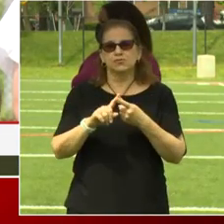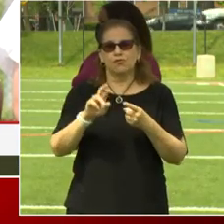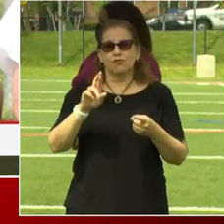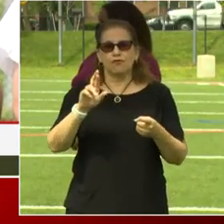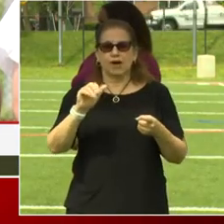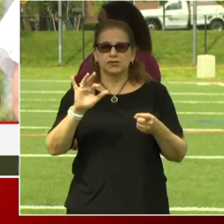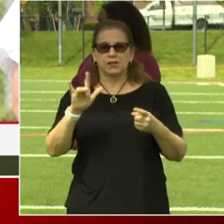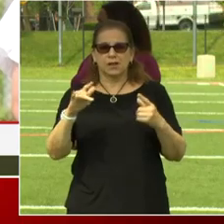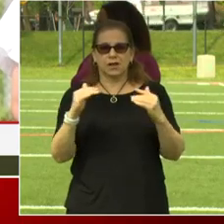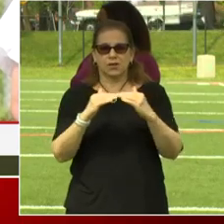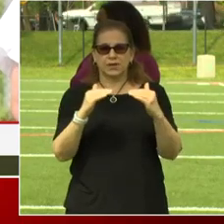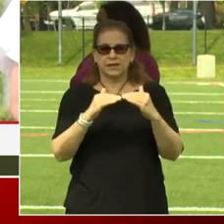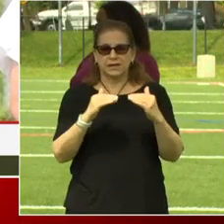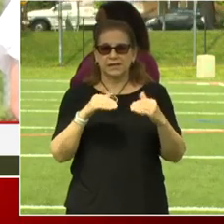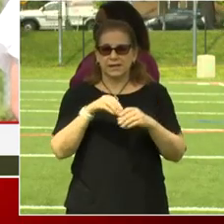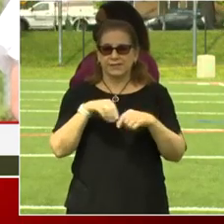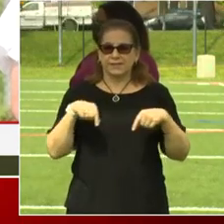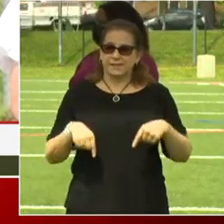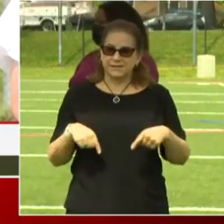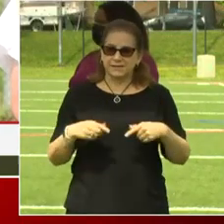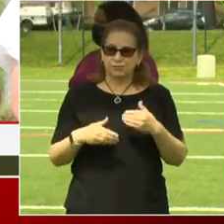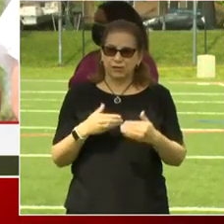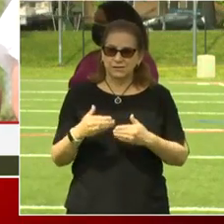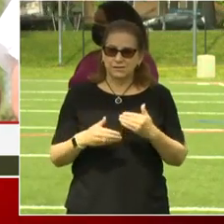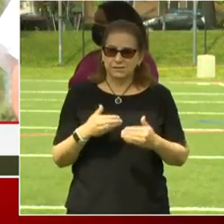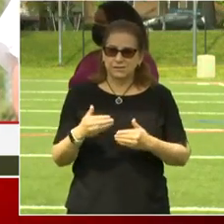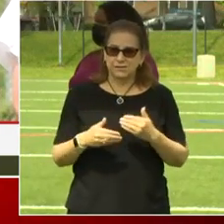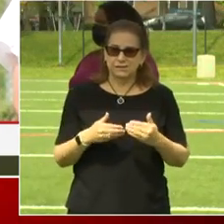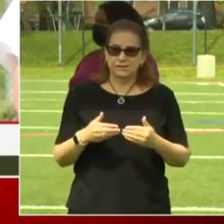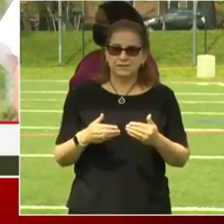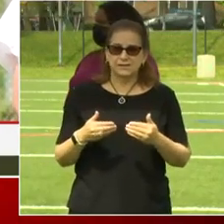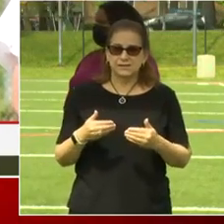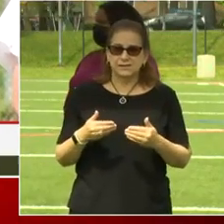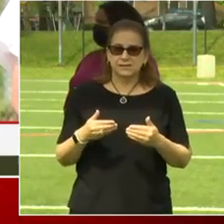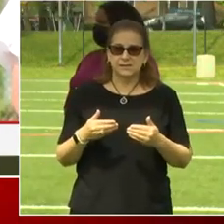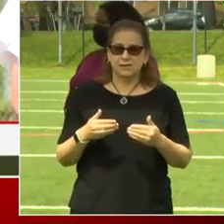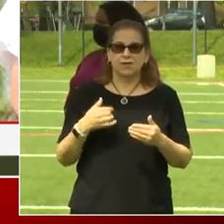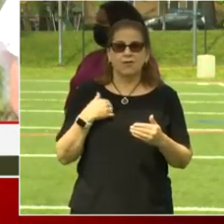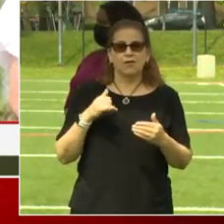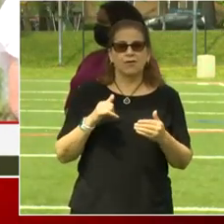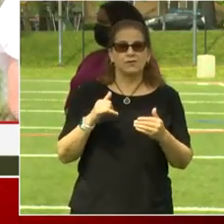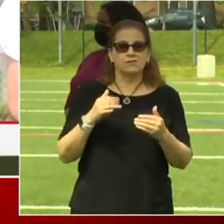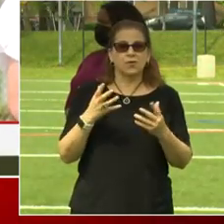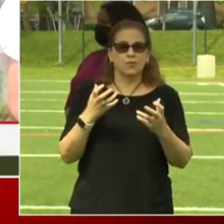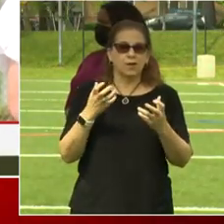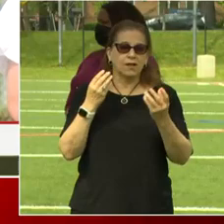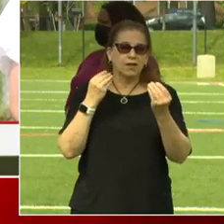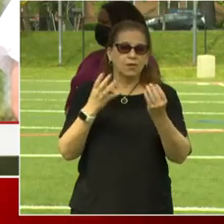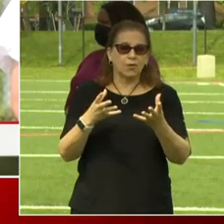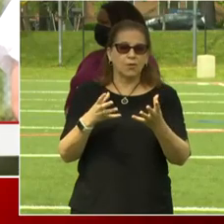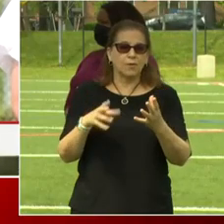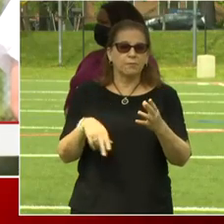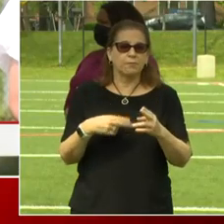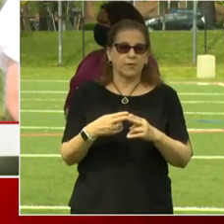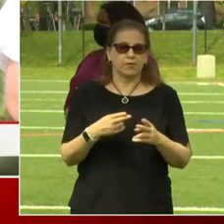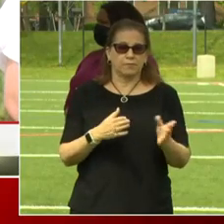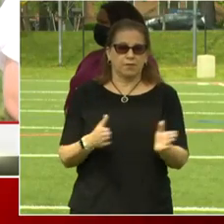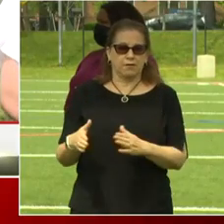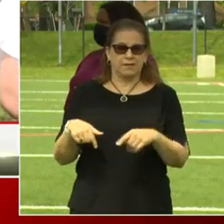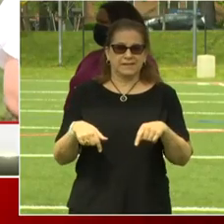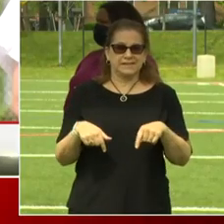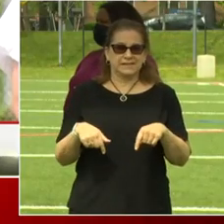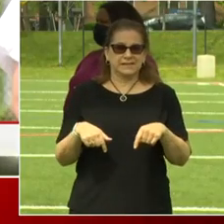use process. Also, I want to note that the plan by itself is just a plan, and it does